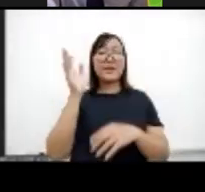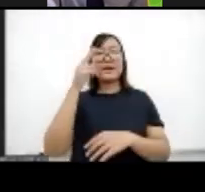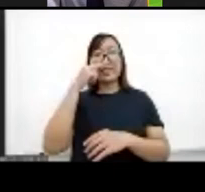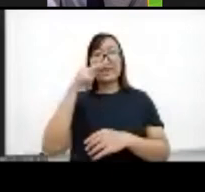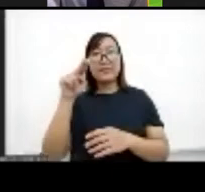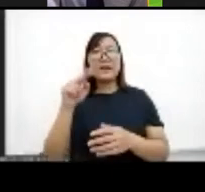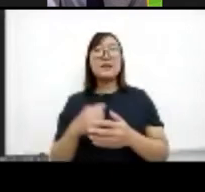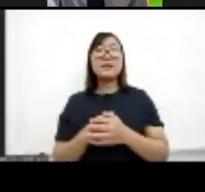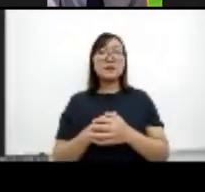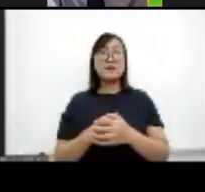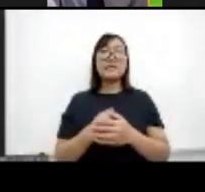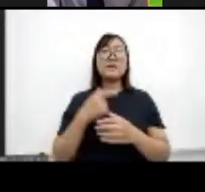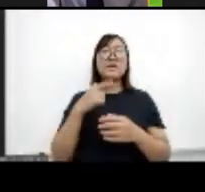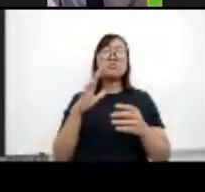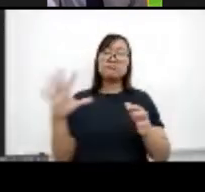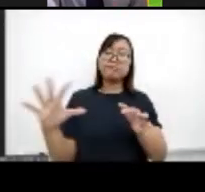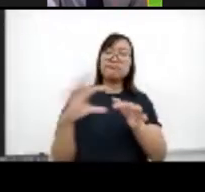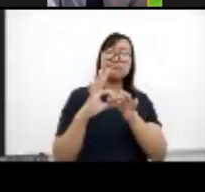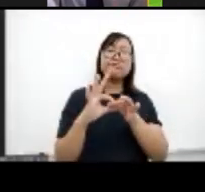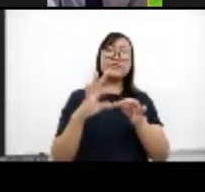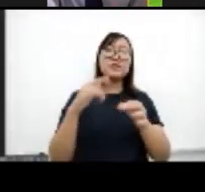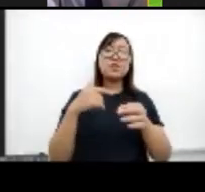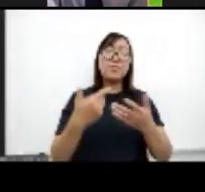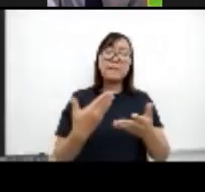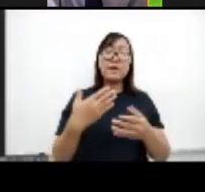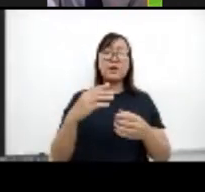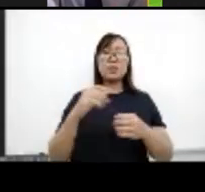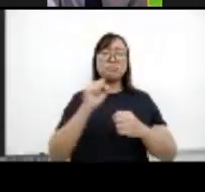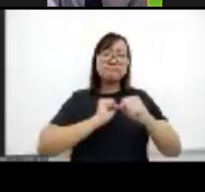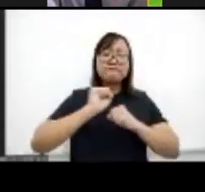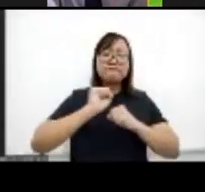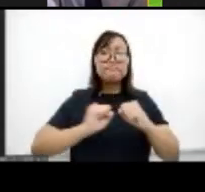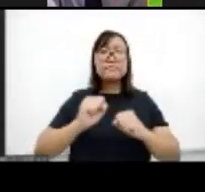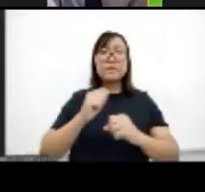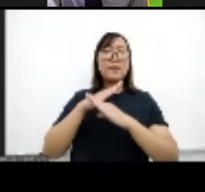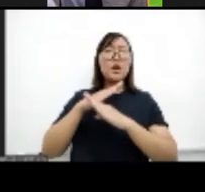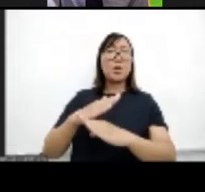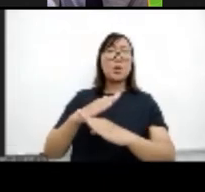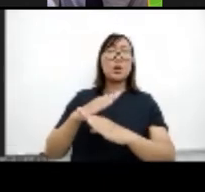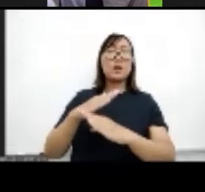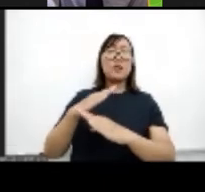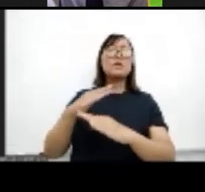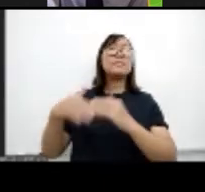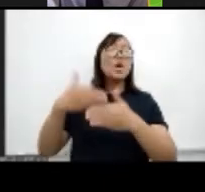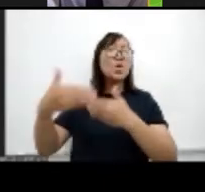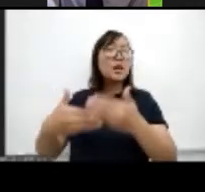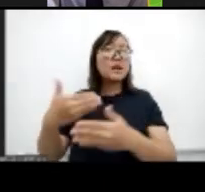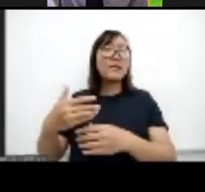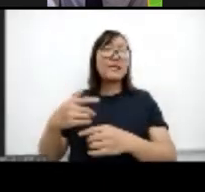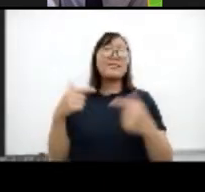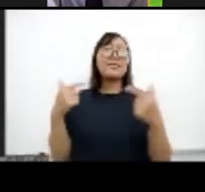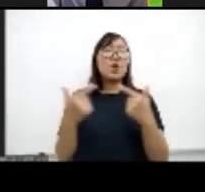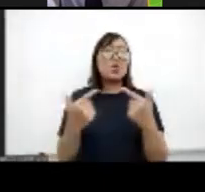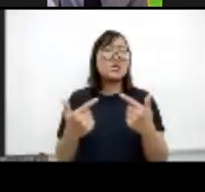kategori template saya Indonesia cm ama gua cingkrik Amin